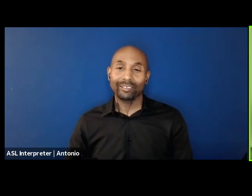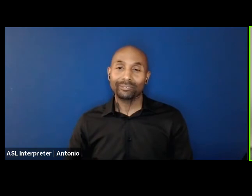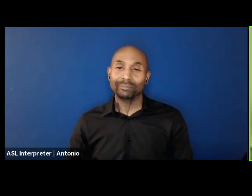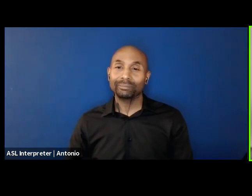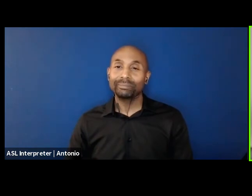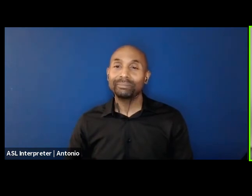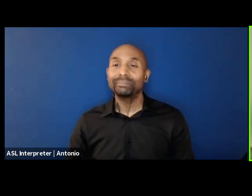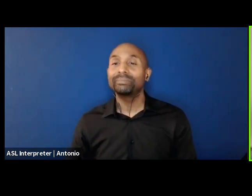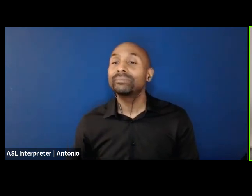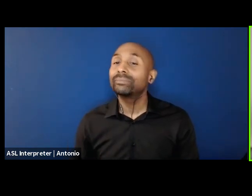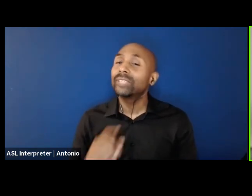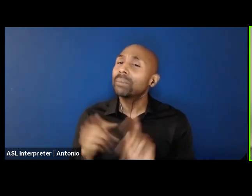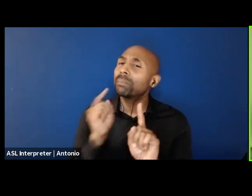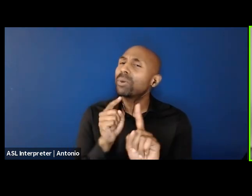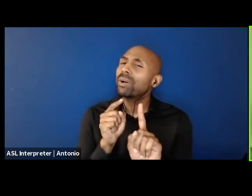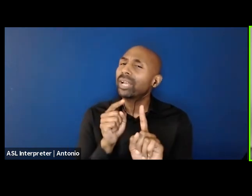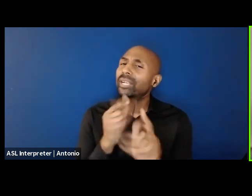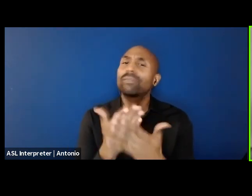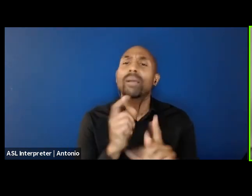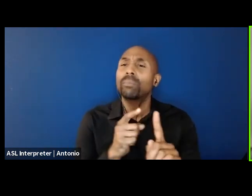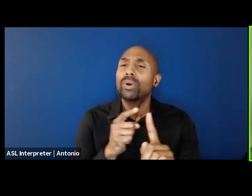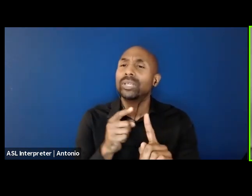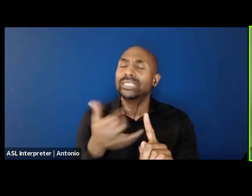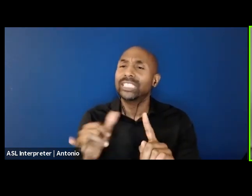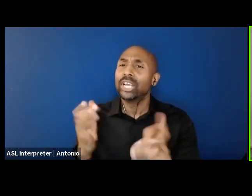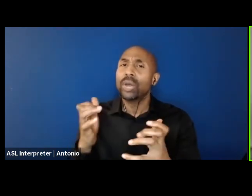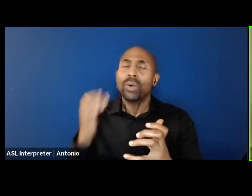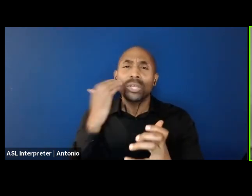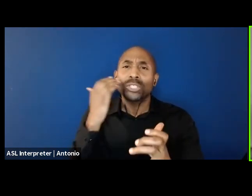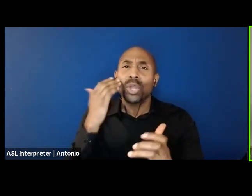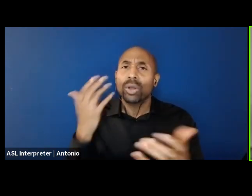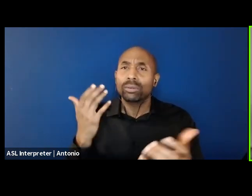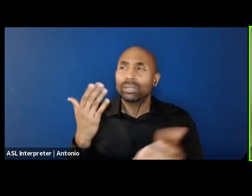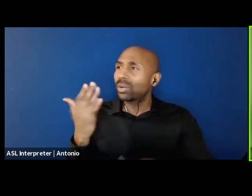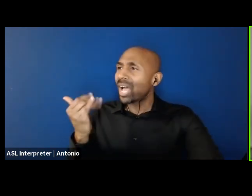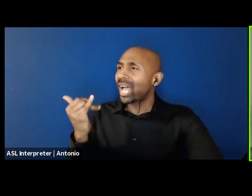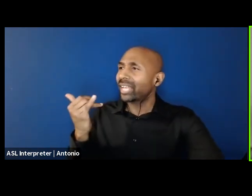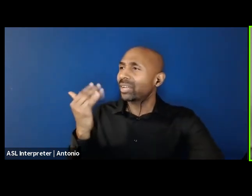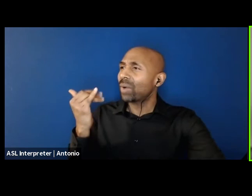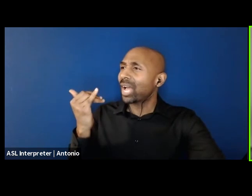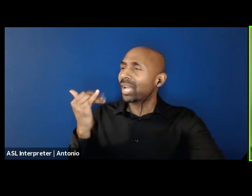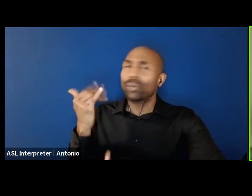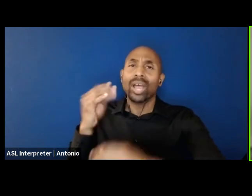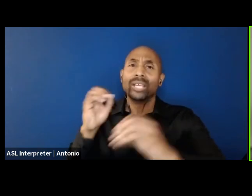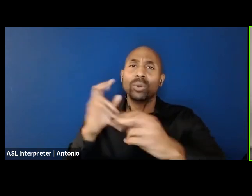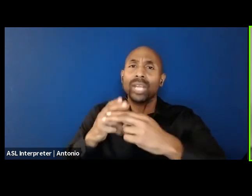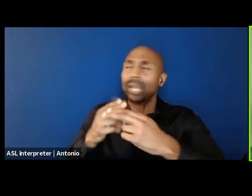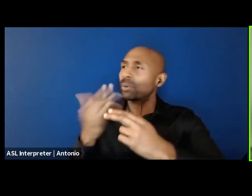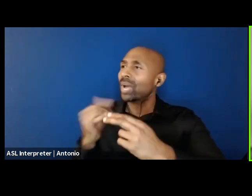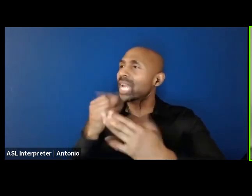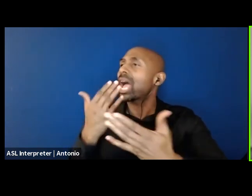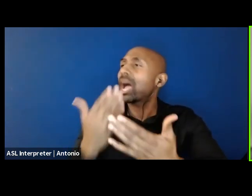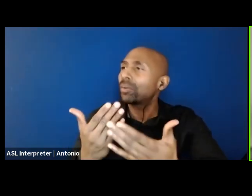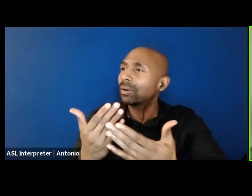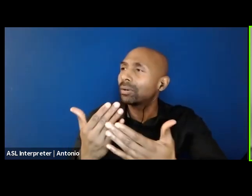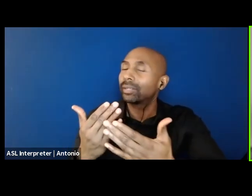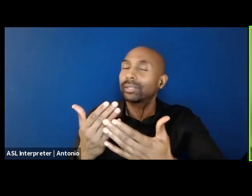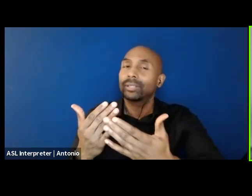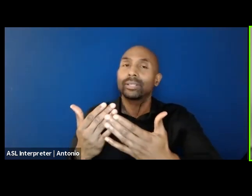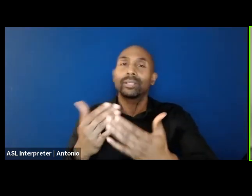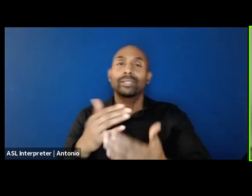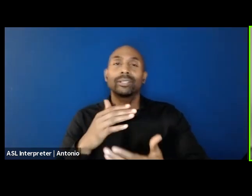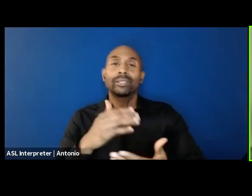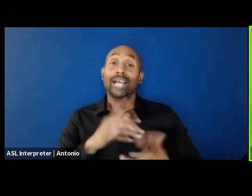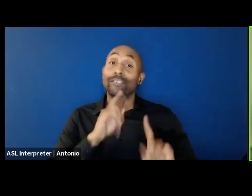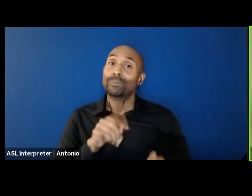or know without words, why? Why nameless? There's a music, I answered, a